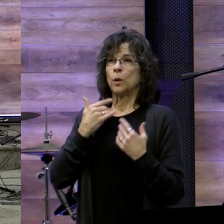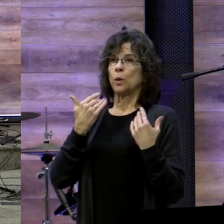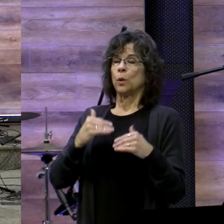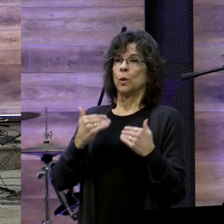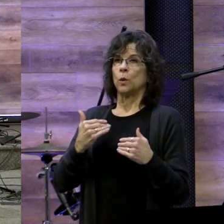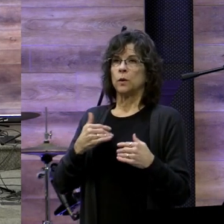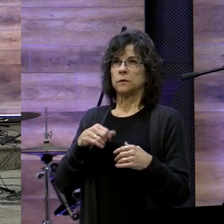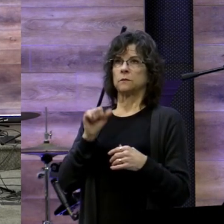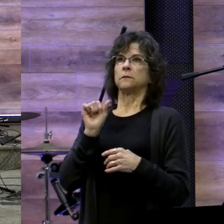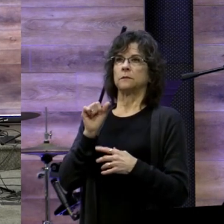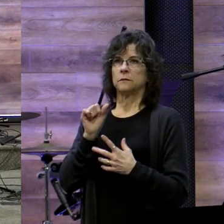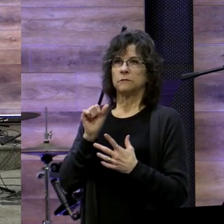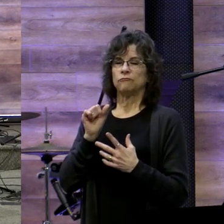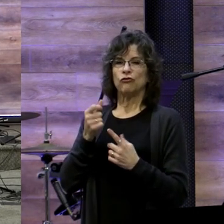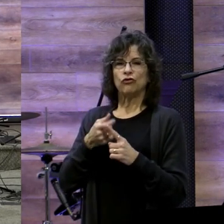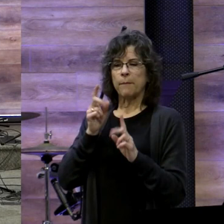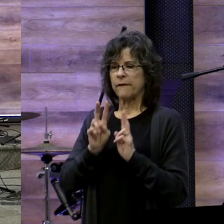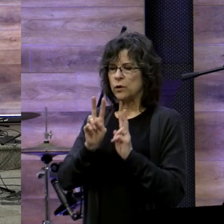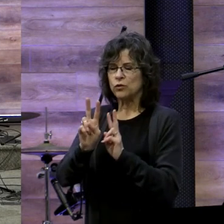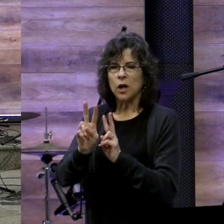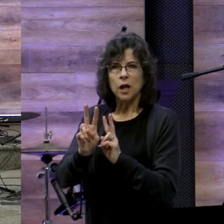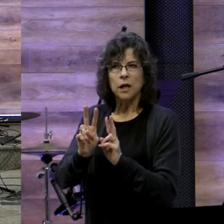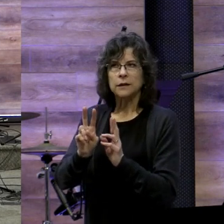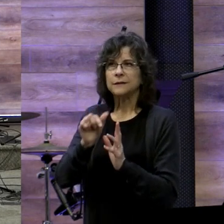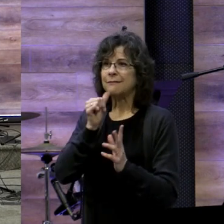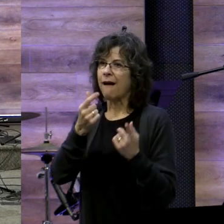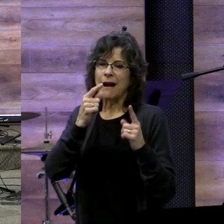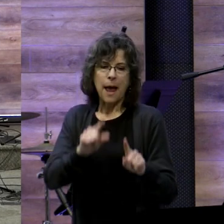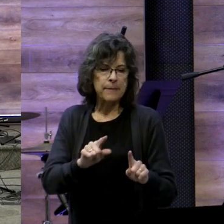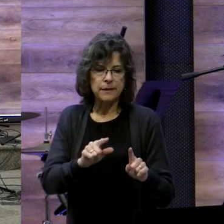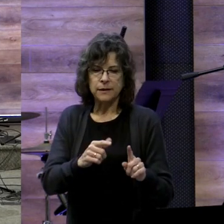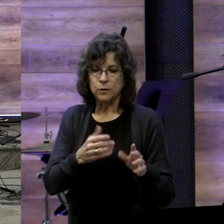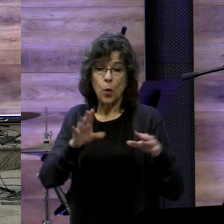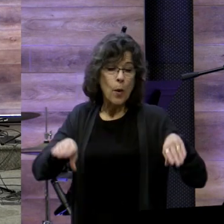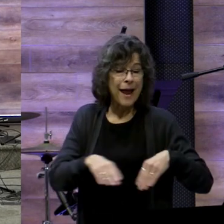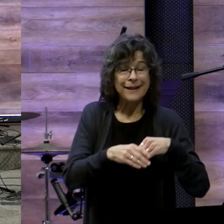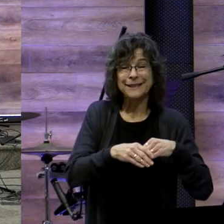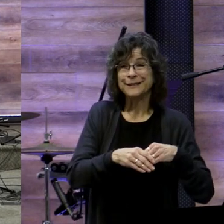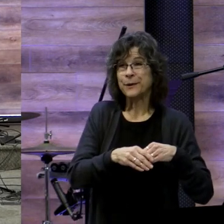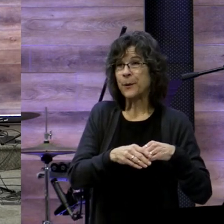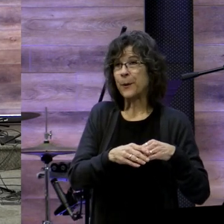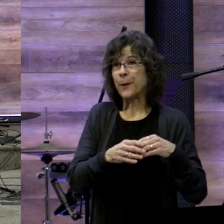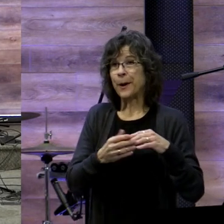at weddings or baby dedications or high school graduations.